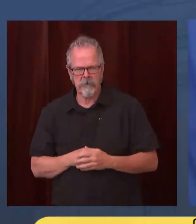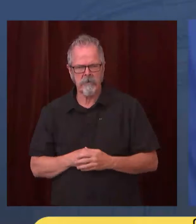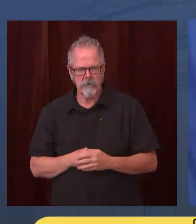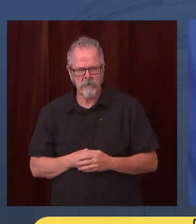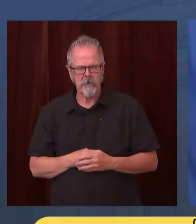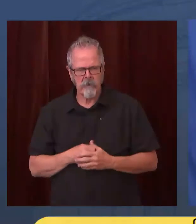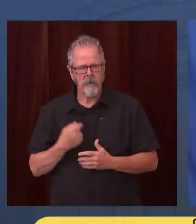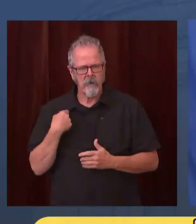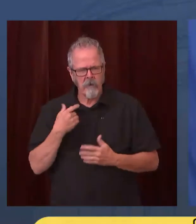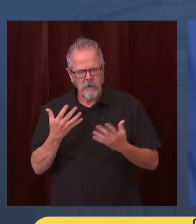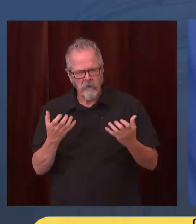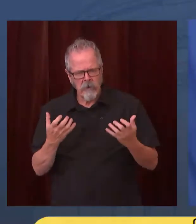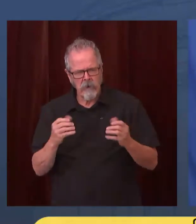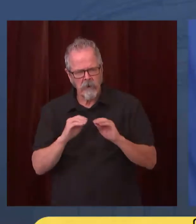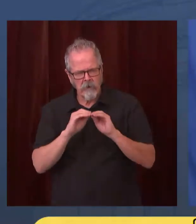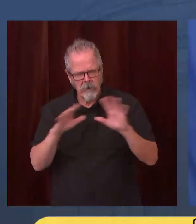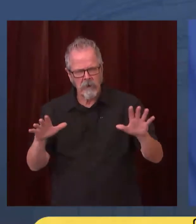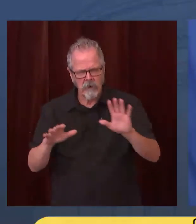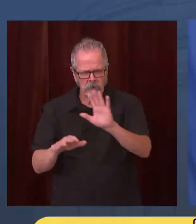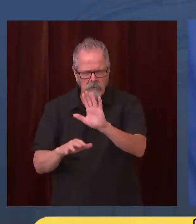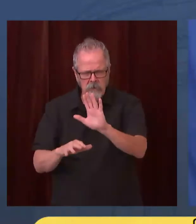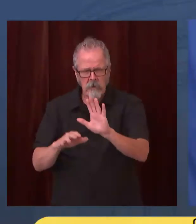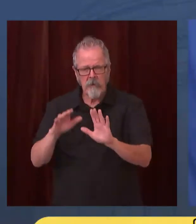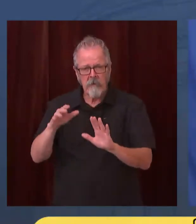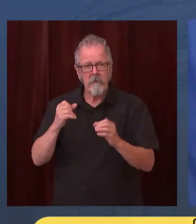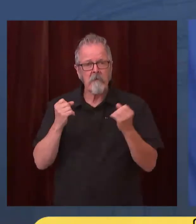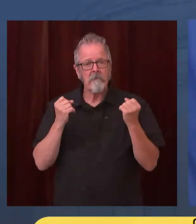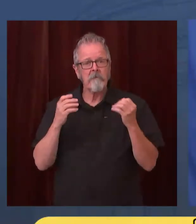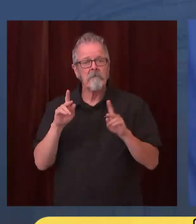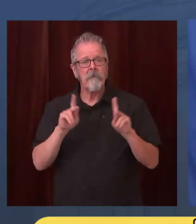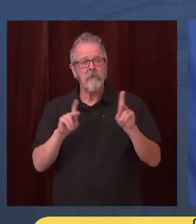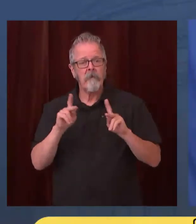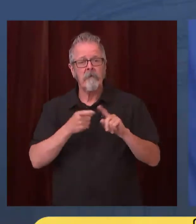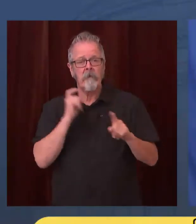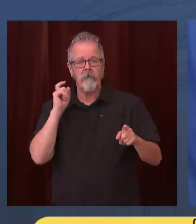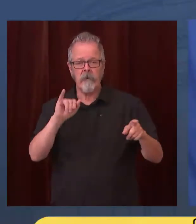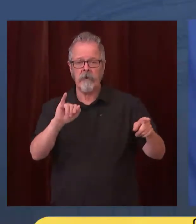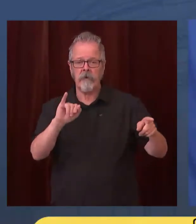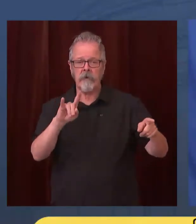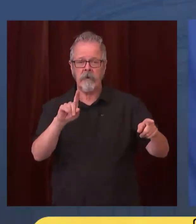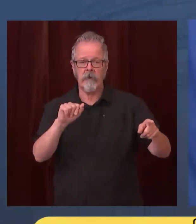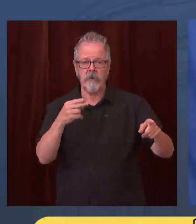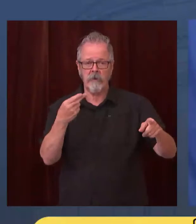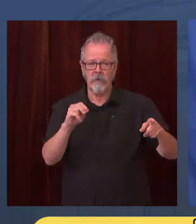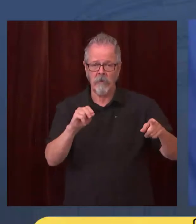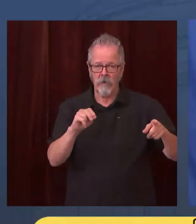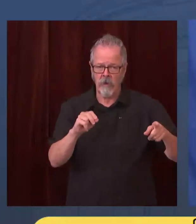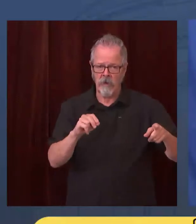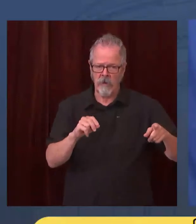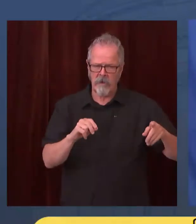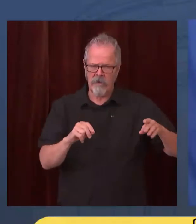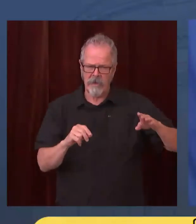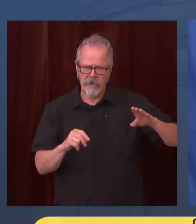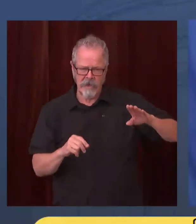say it's significantly impacting our system. So when we believe that it's significantly impacting our system, we